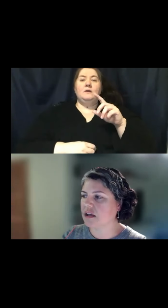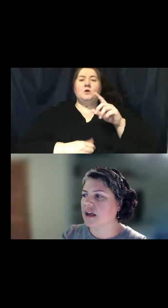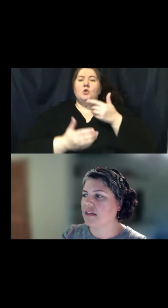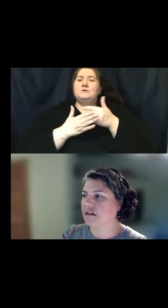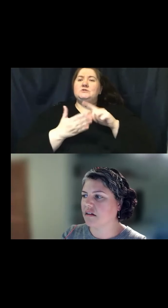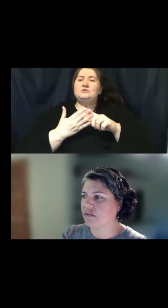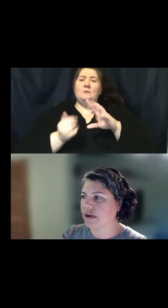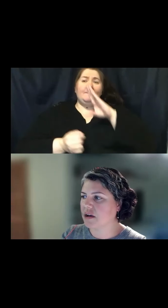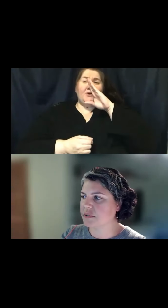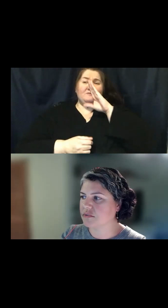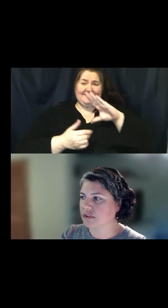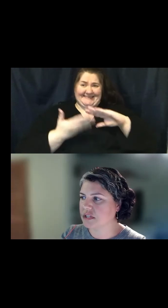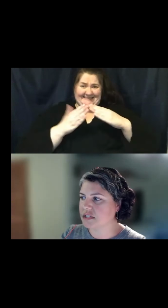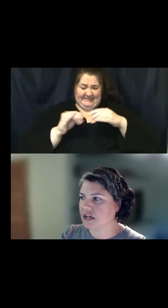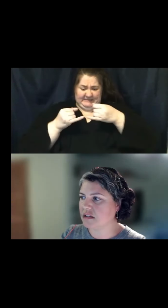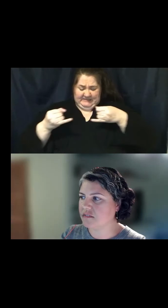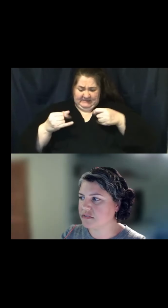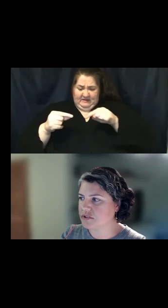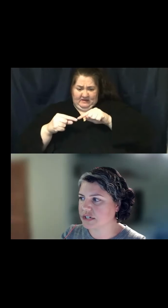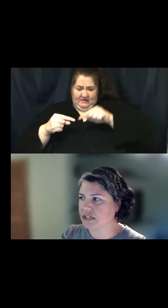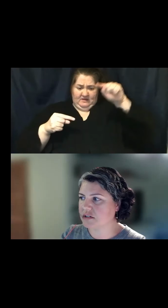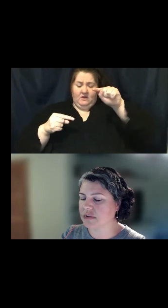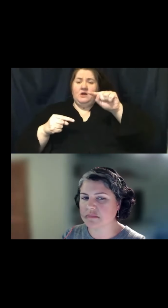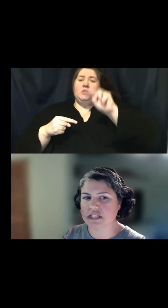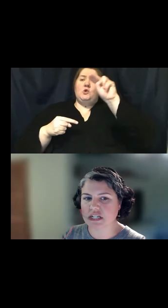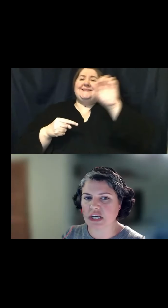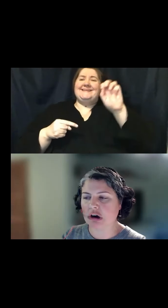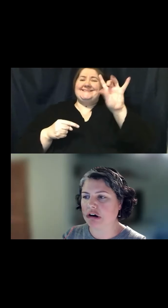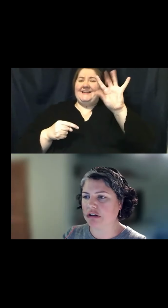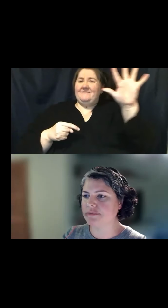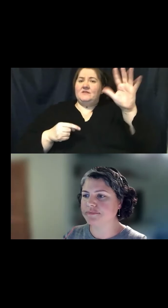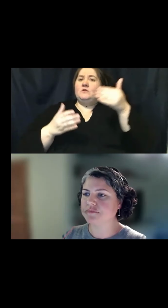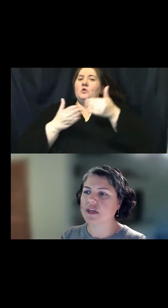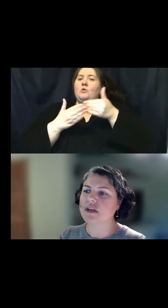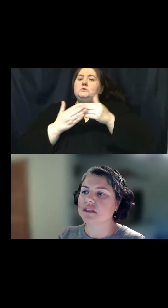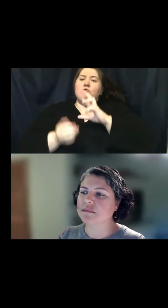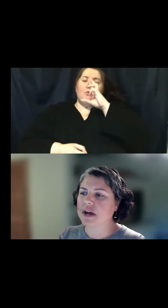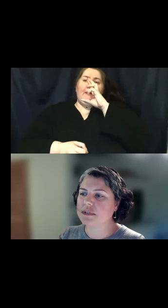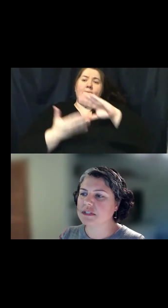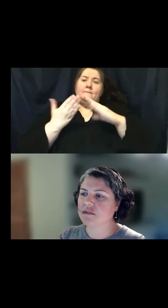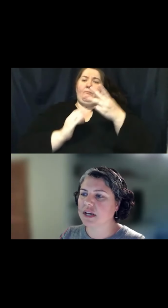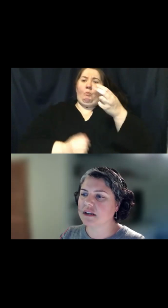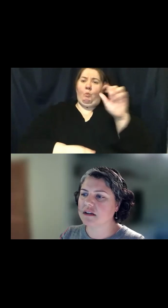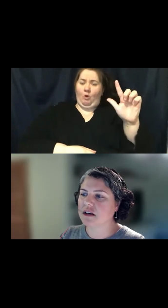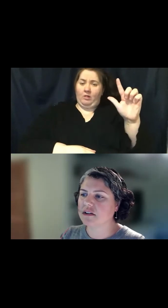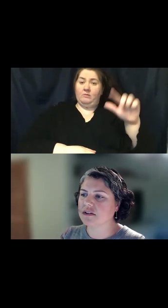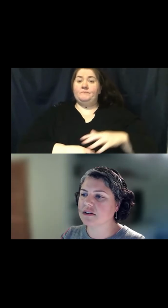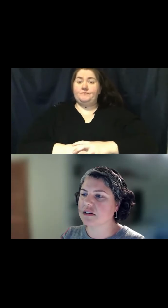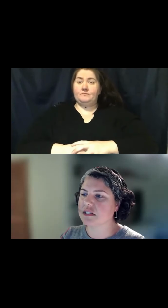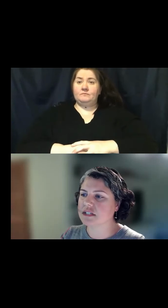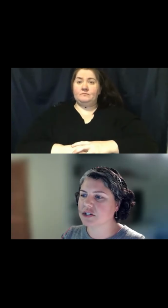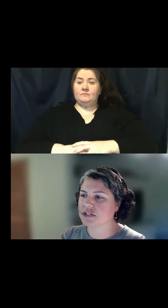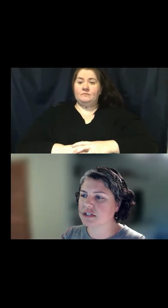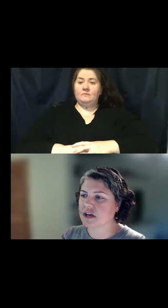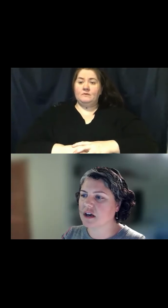line, and then all the way up to Northeast 85th Street near Redmond City Hall. The pipe is located under